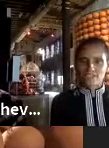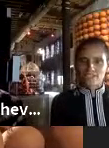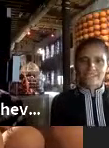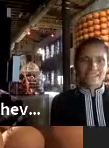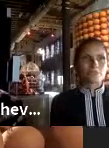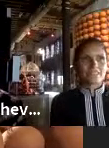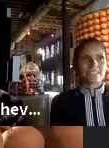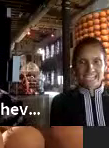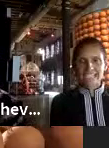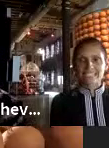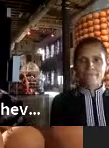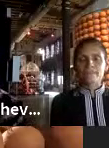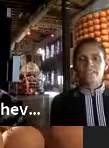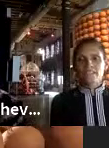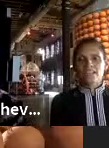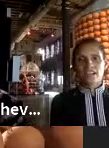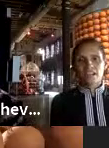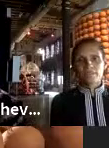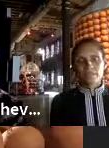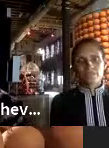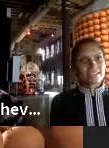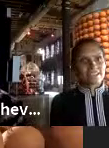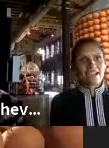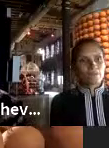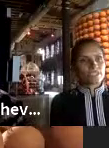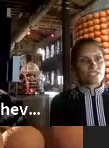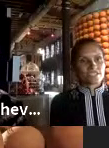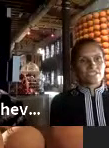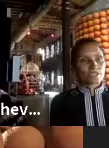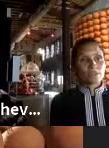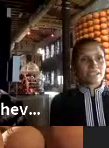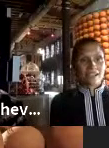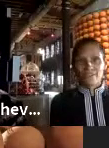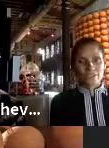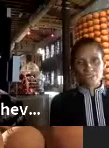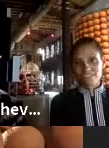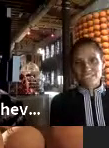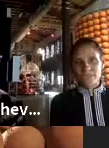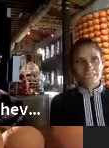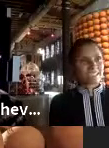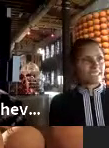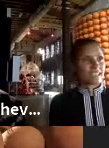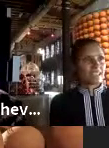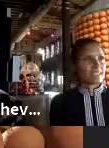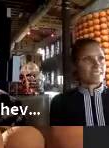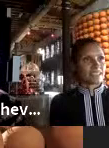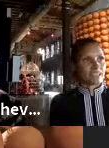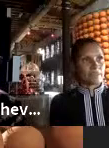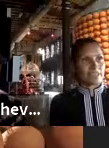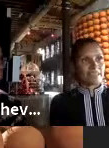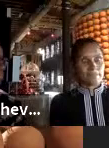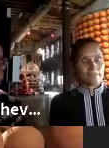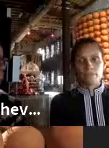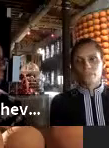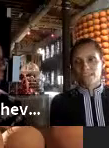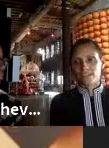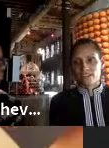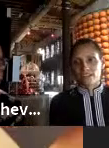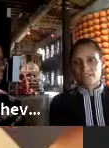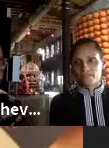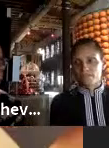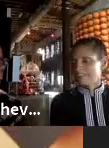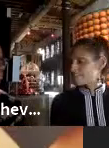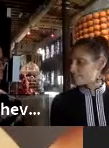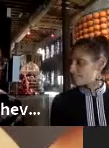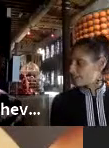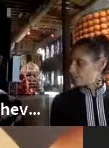figure out how to do that. That would be the next step. Yep. Right now, it's just using our own resources and people that